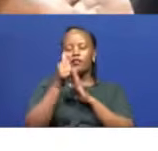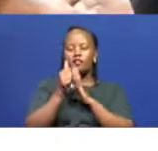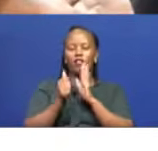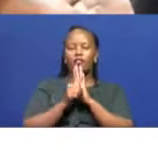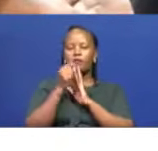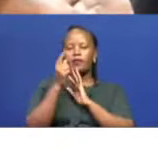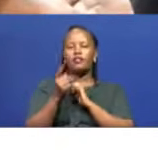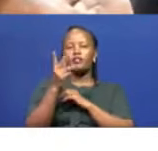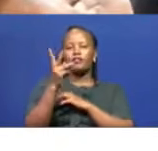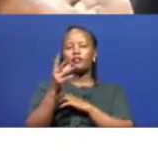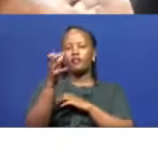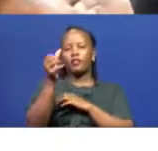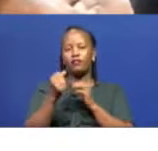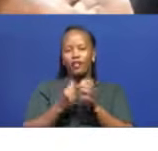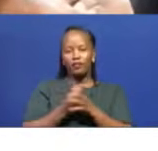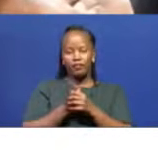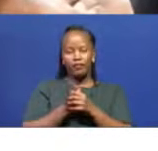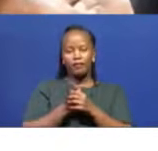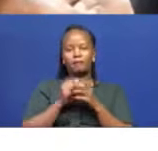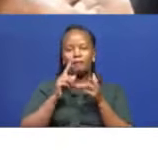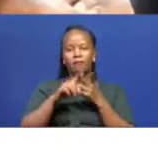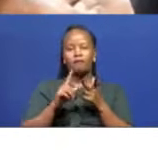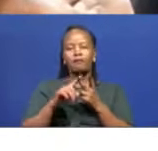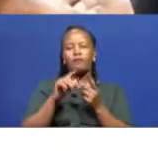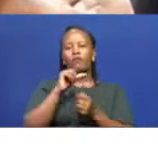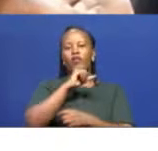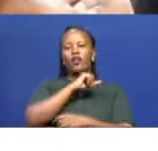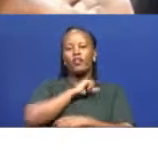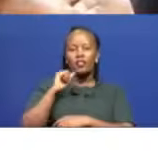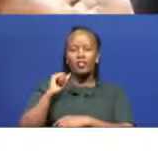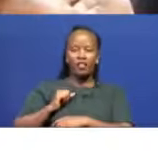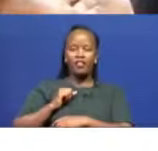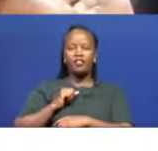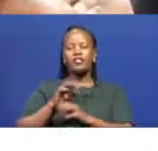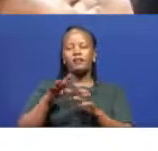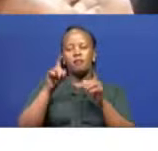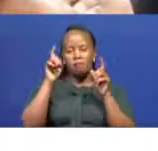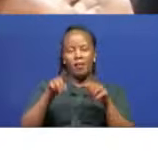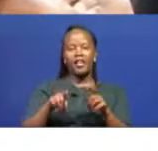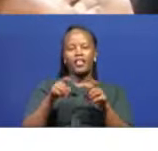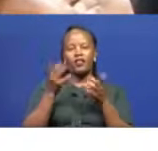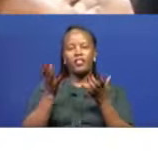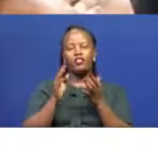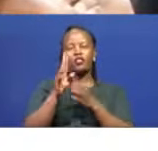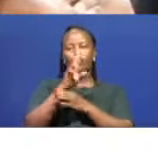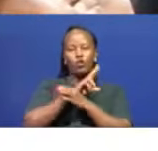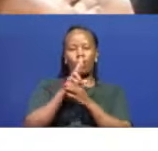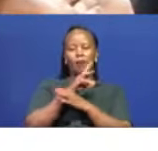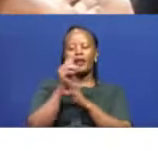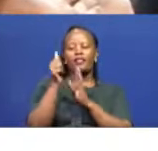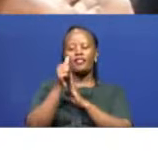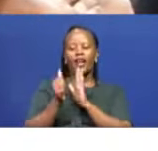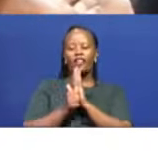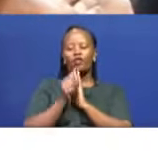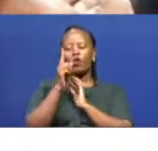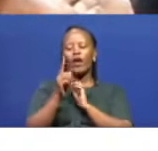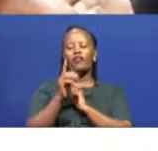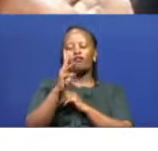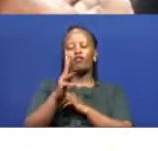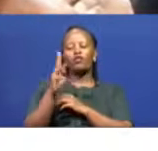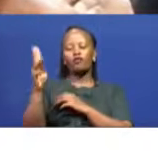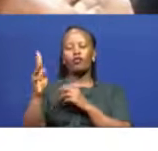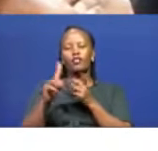145. Whether the Senate complied with the mandatory requirement to apply Articles 144